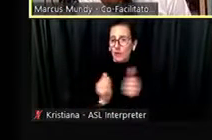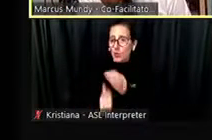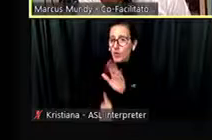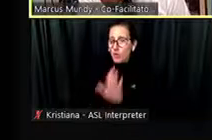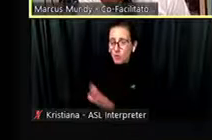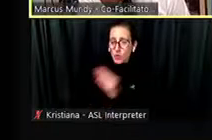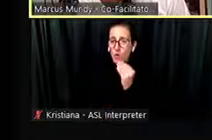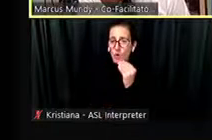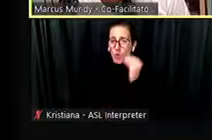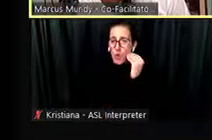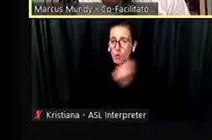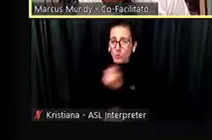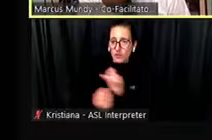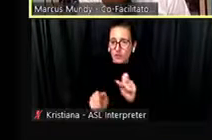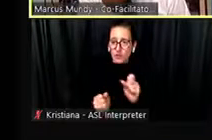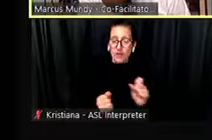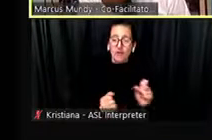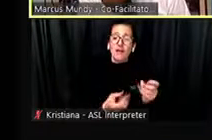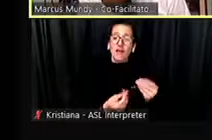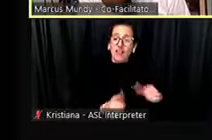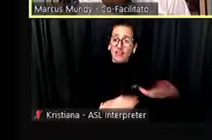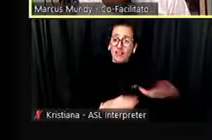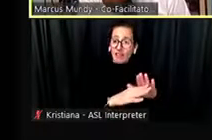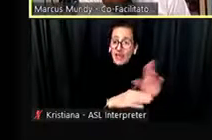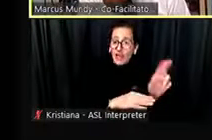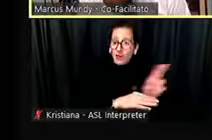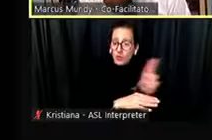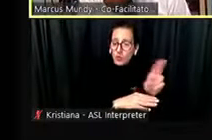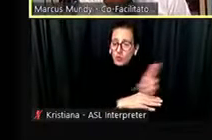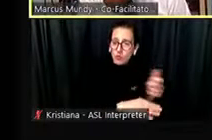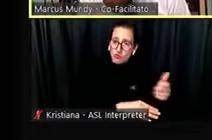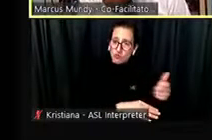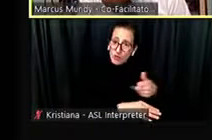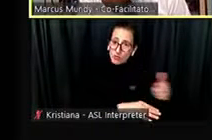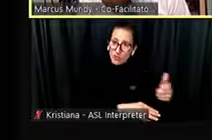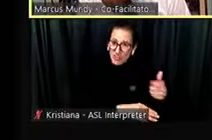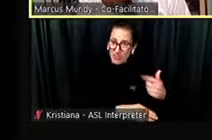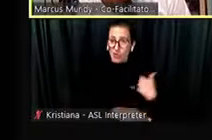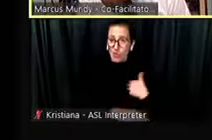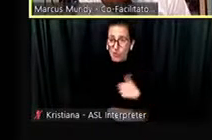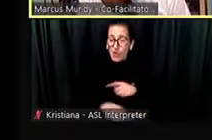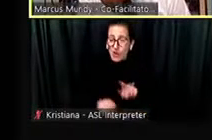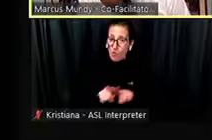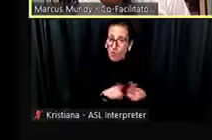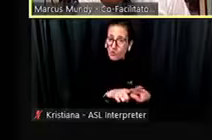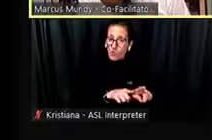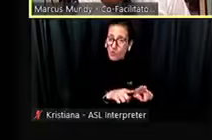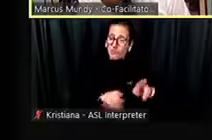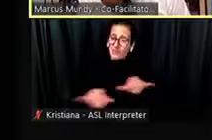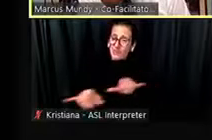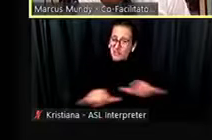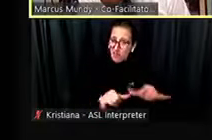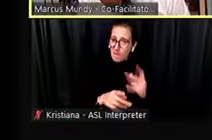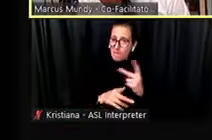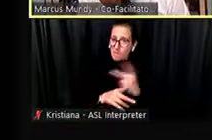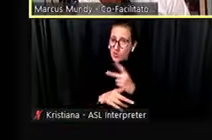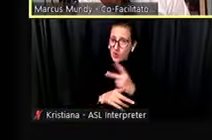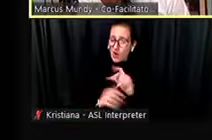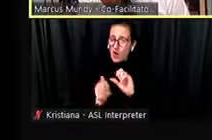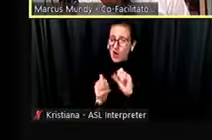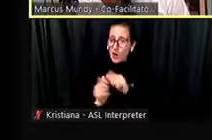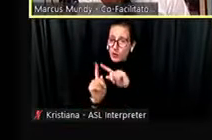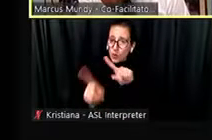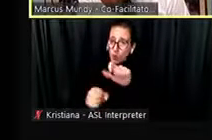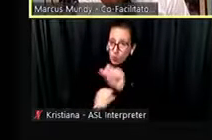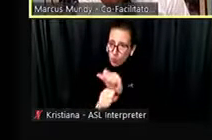and transportation. We have to figure out how to get to work and how to get the kids to school. health and human services, housing. Many of us